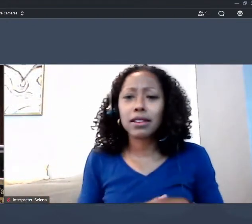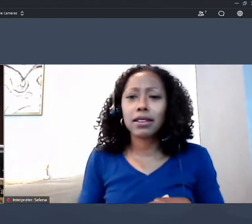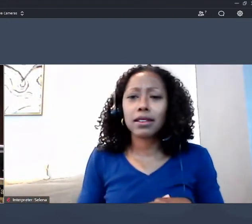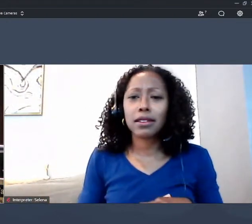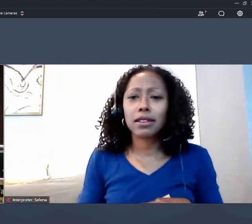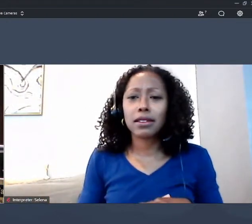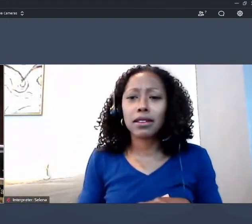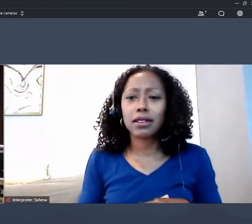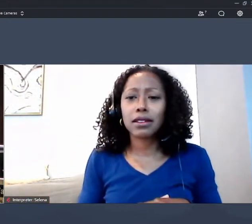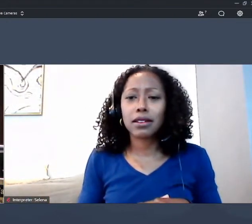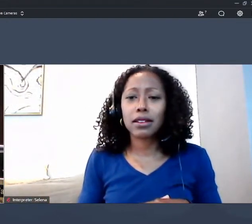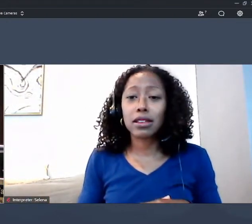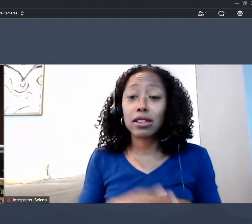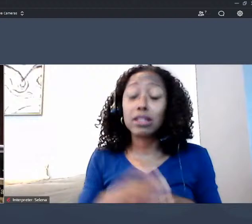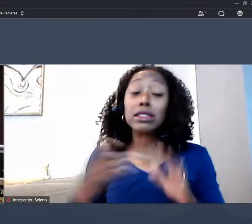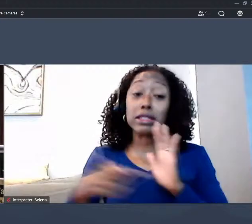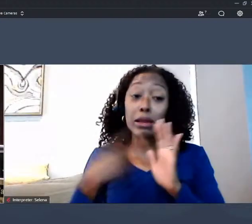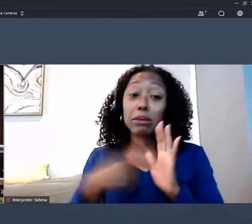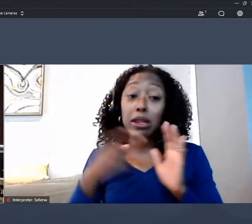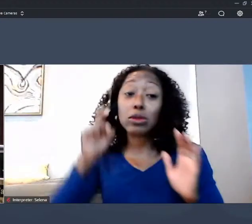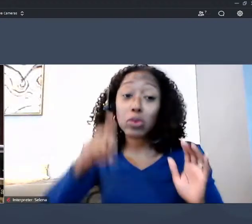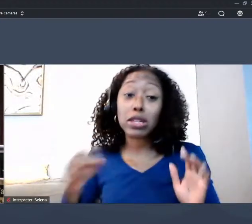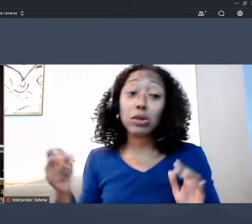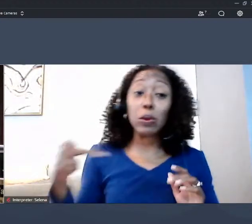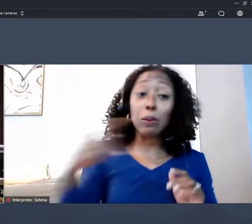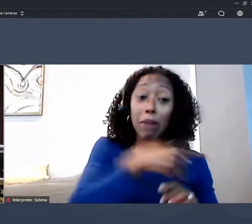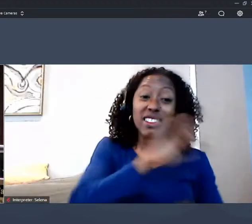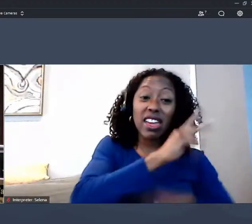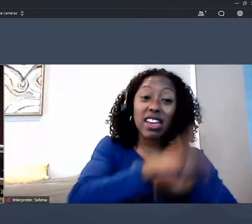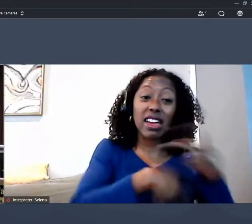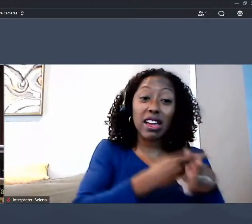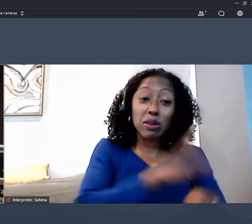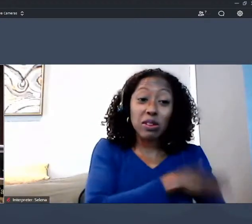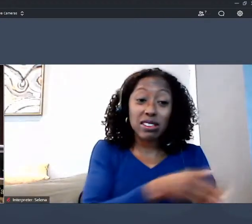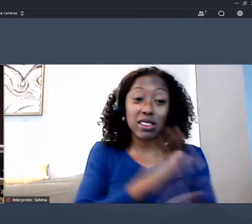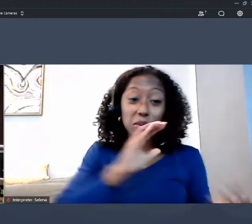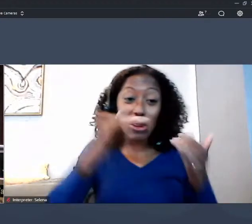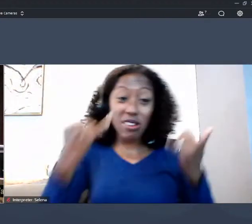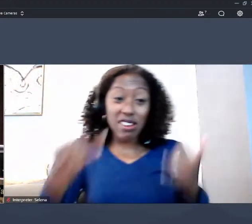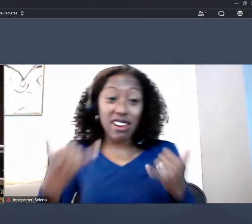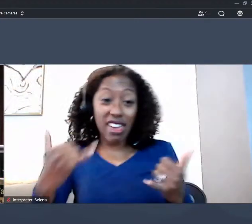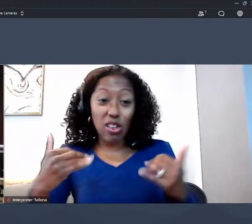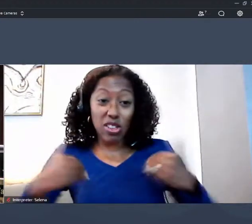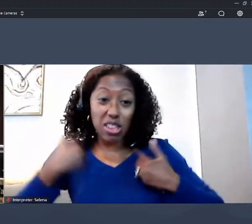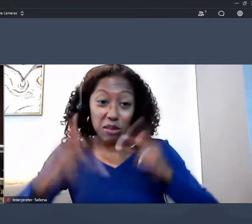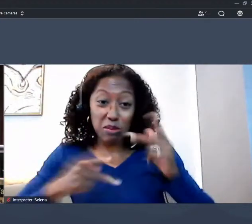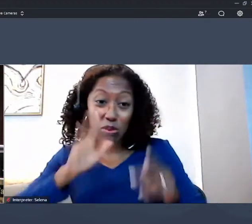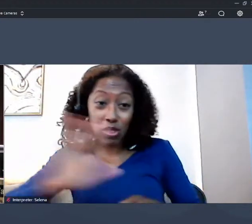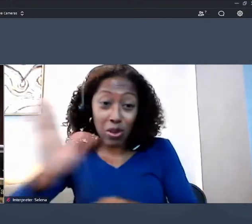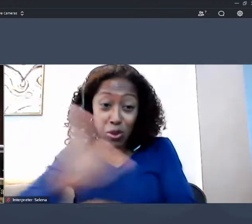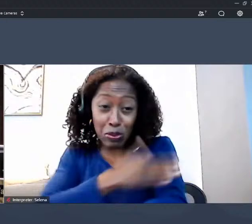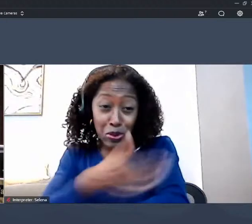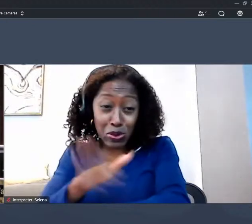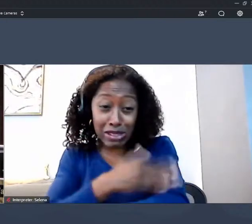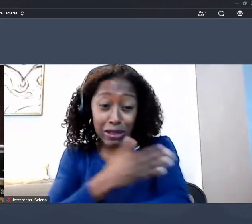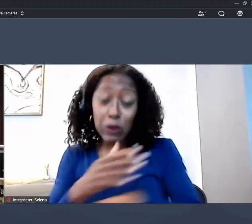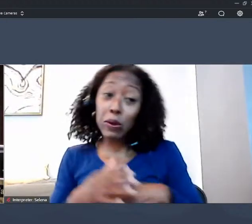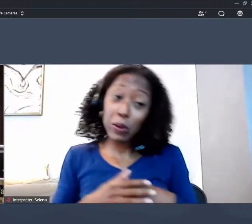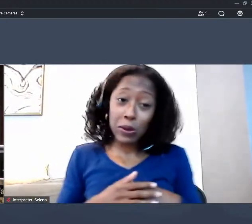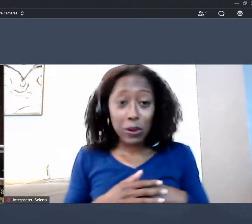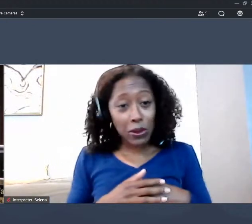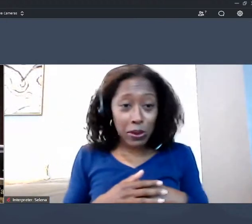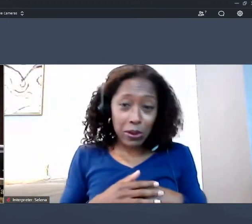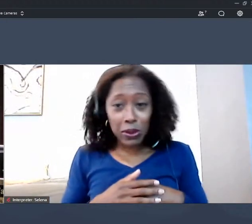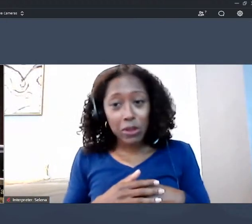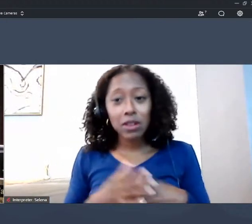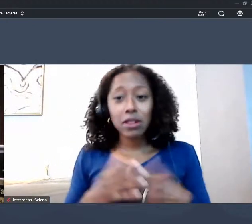need to go back to that sometime instead of some of the music that some of these young people are listening to today. So y'all just, hey,